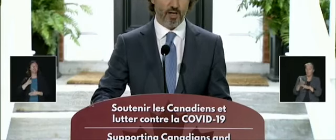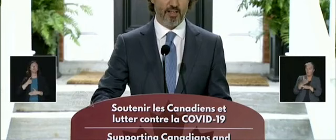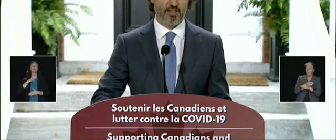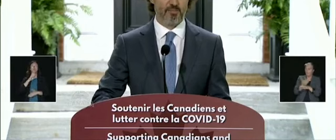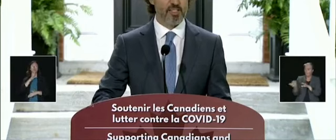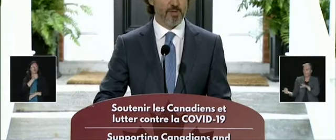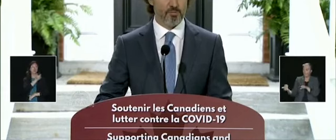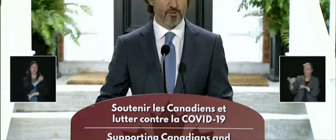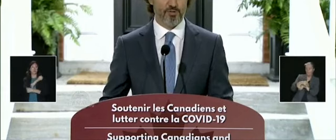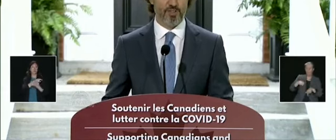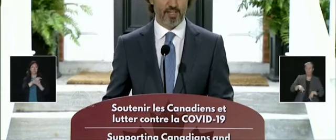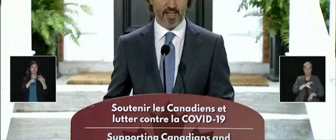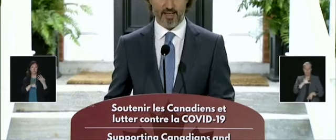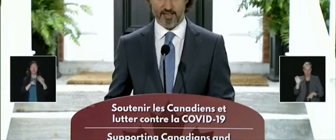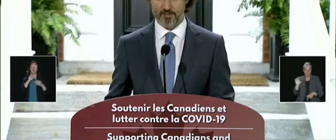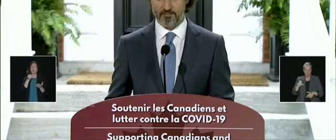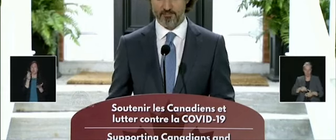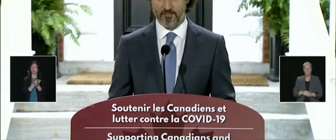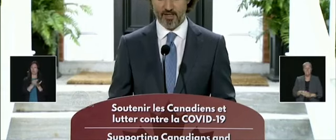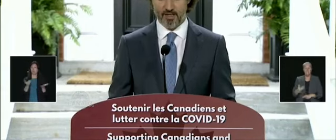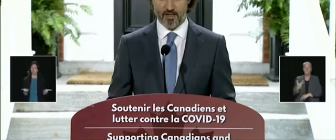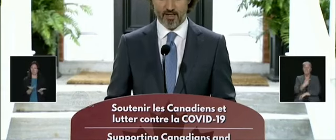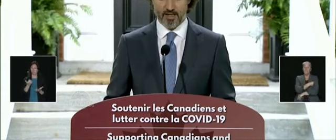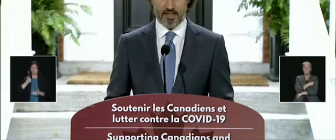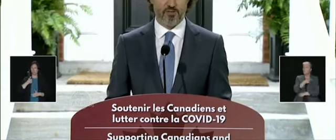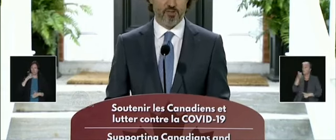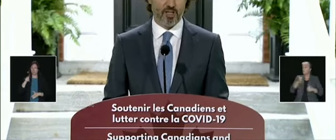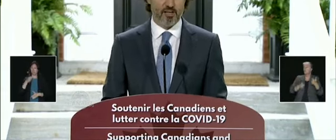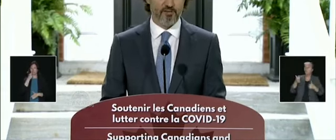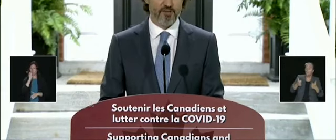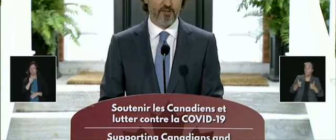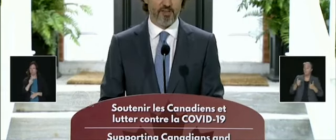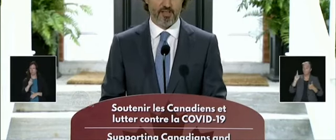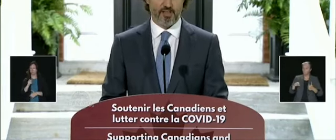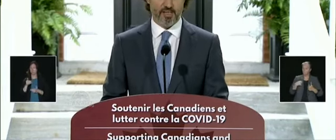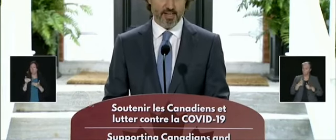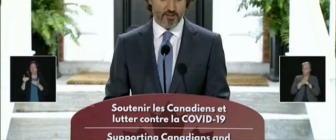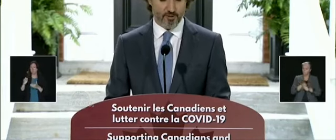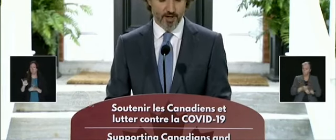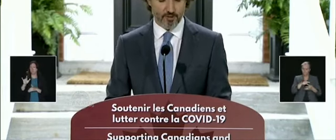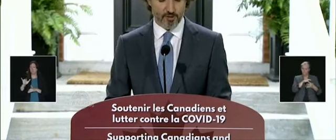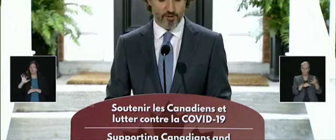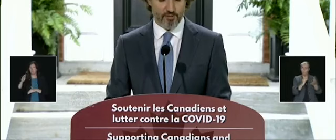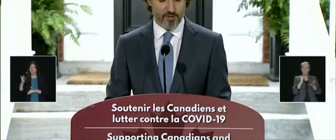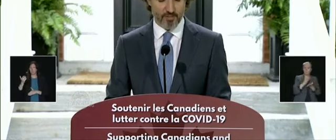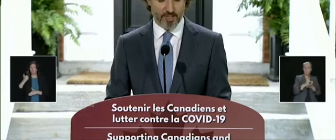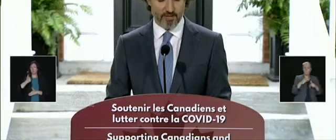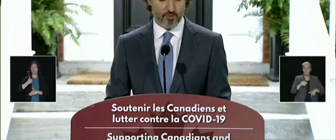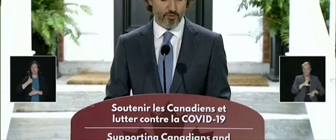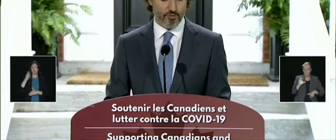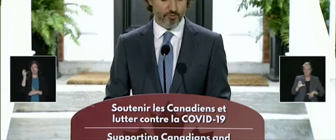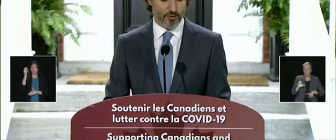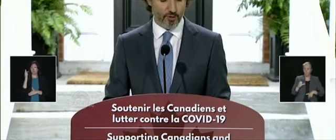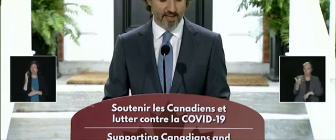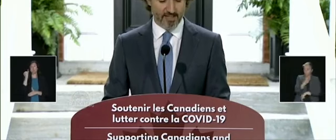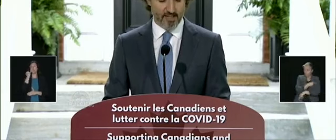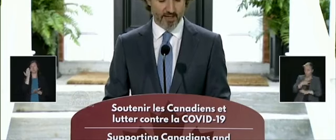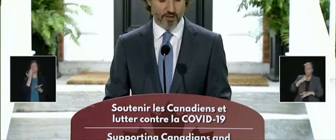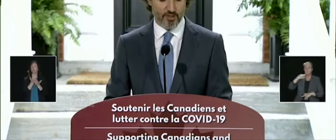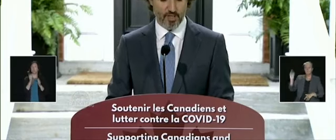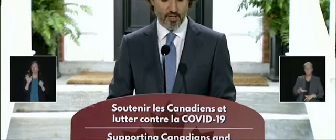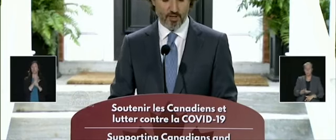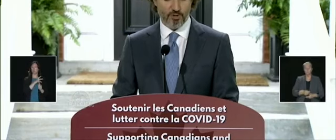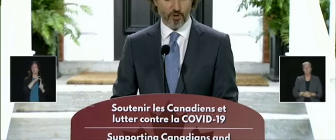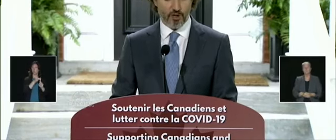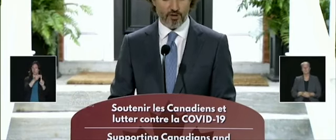the vaccines you got must be approved in Canada. As of July 5th, Canadian travelers who have submitted proof of full